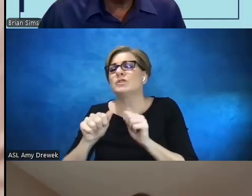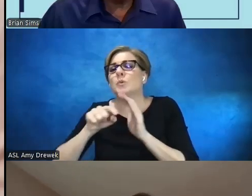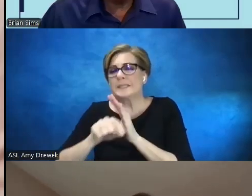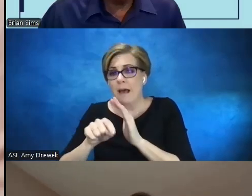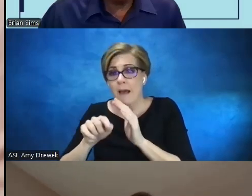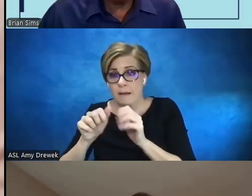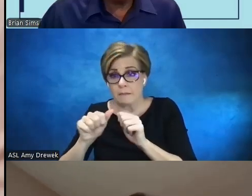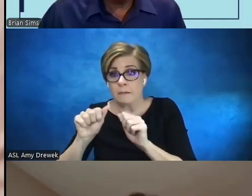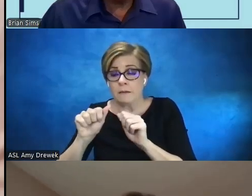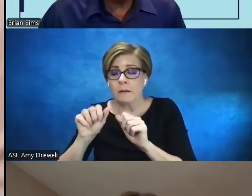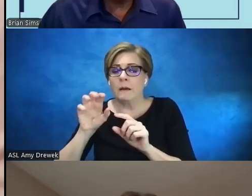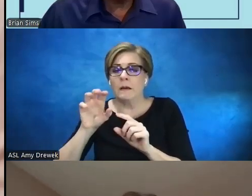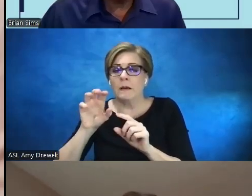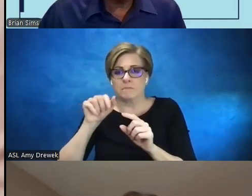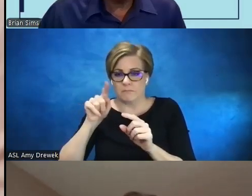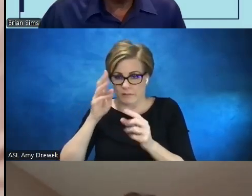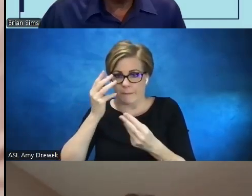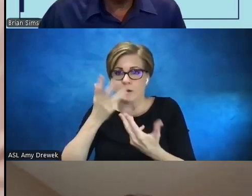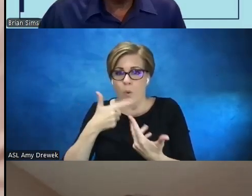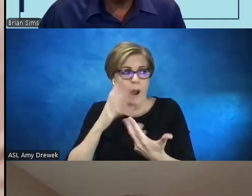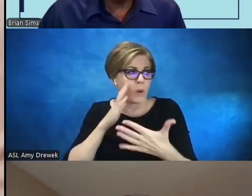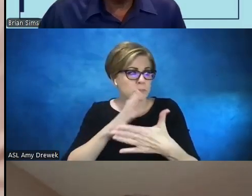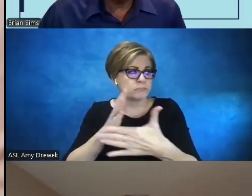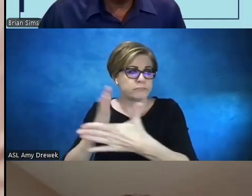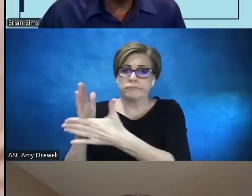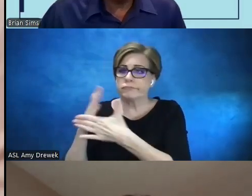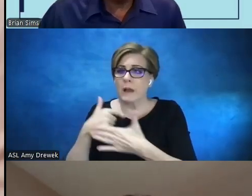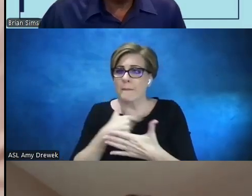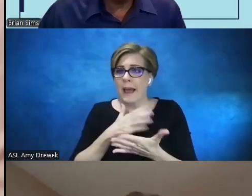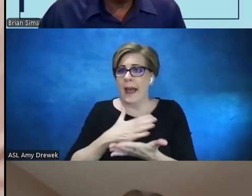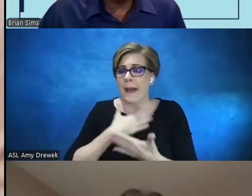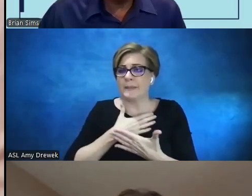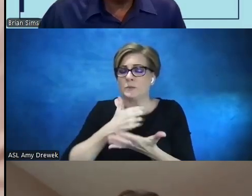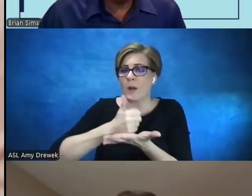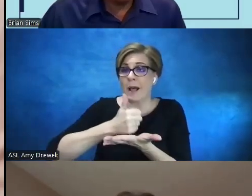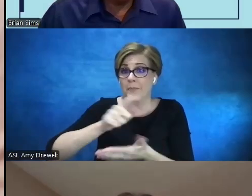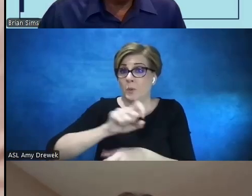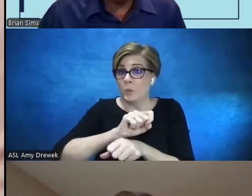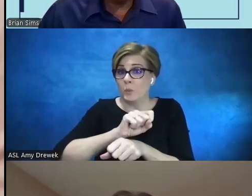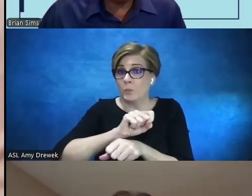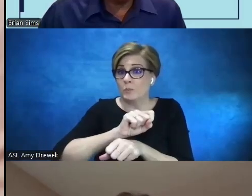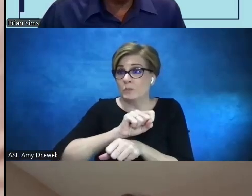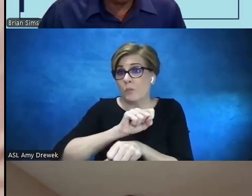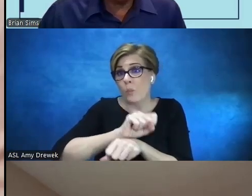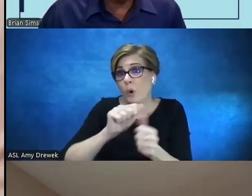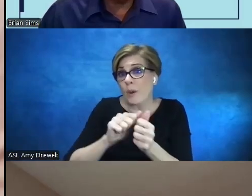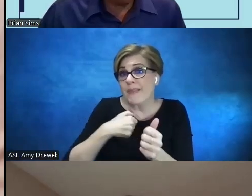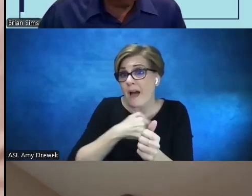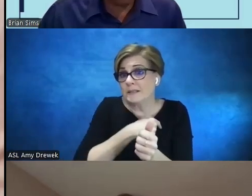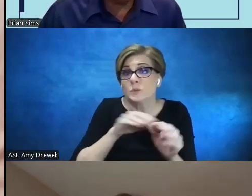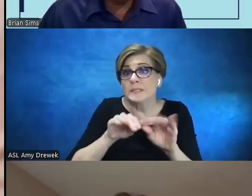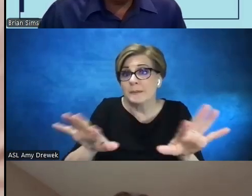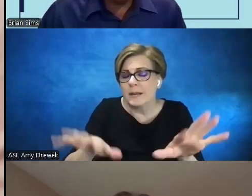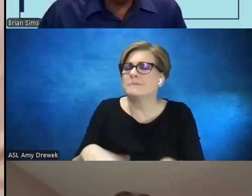it and let me know. I'll drop my email in the chat as well and let me know if you want to work together. Julie, thank you